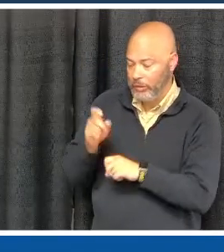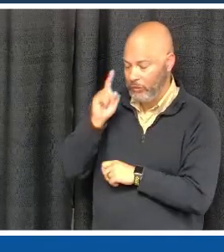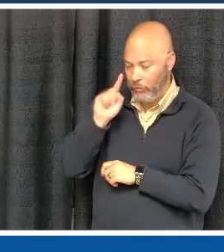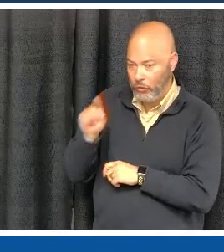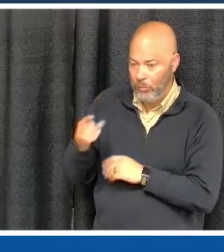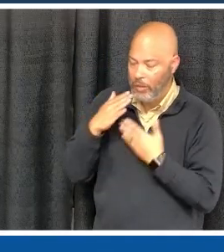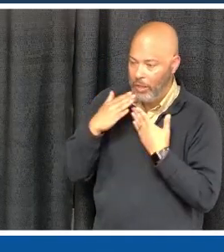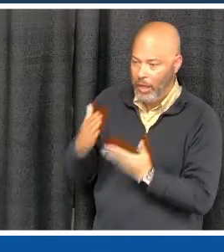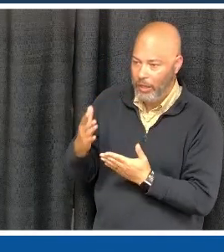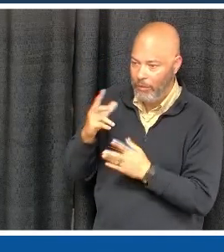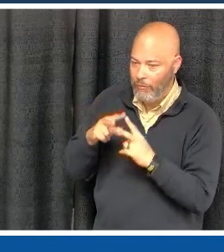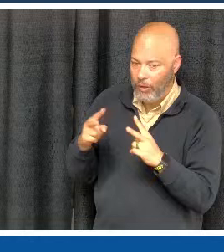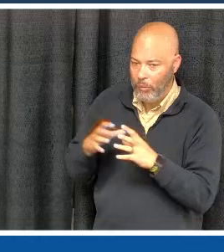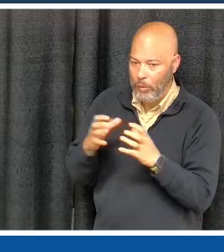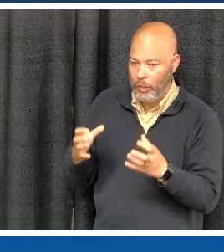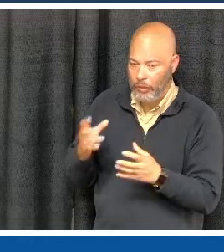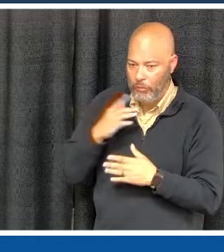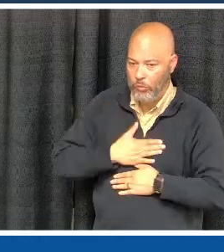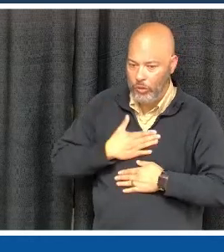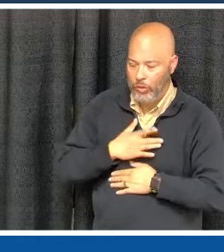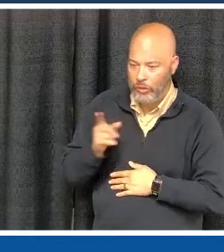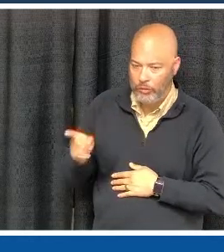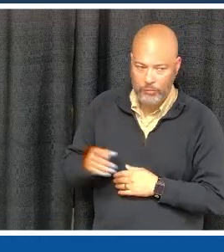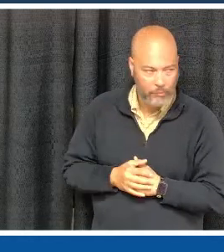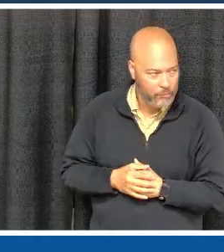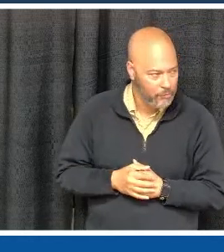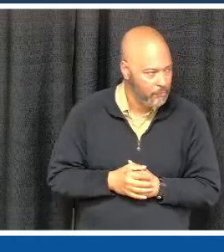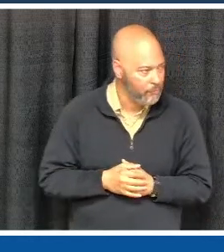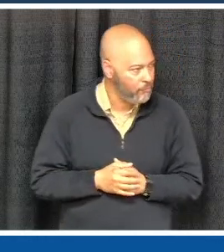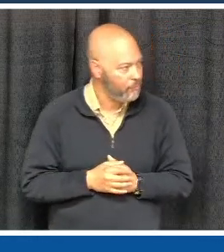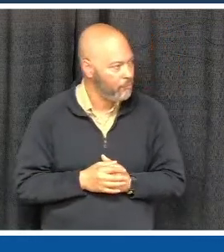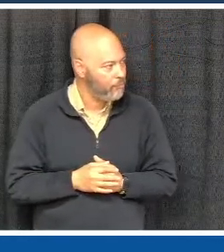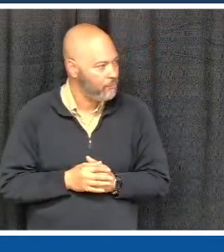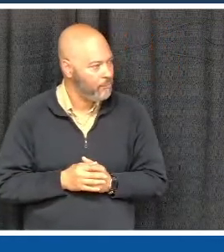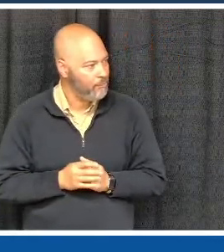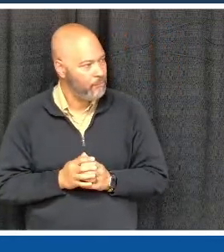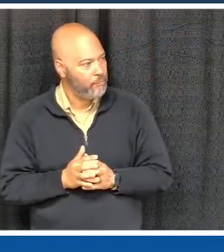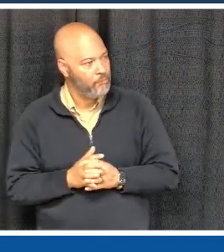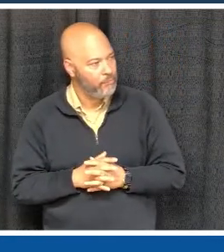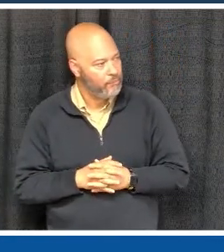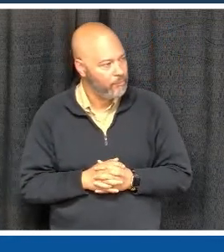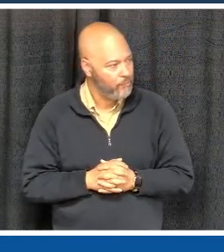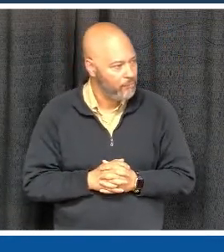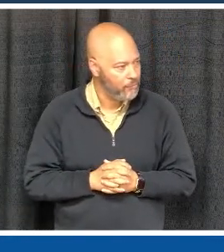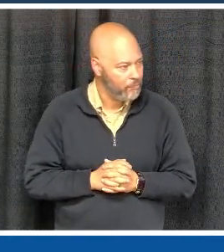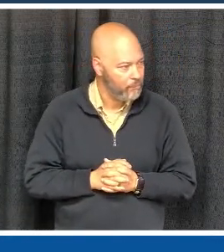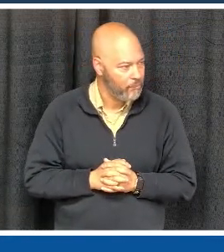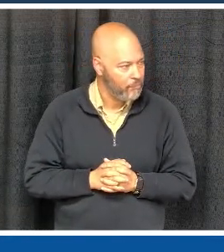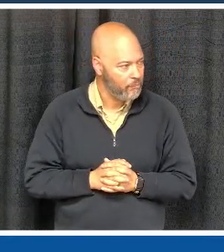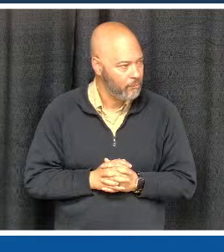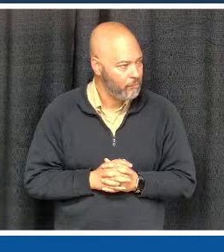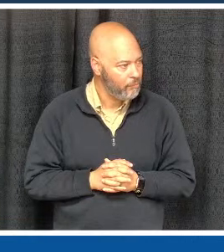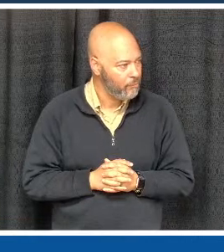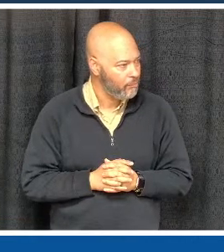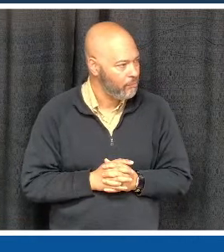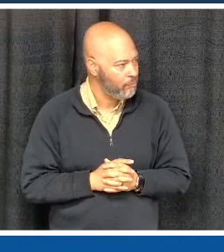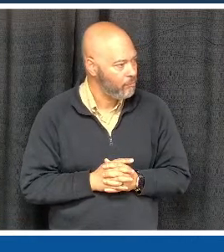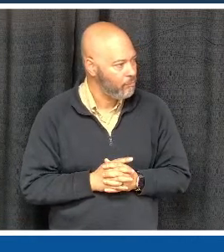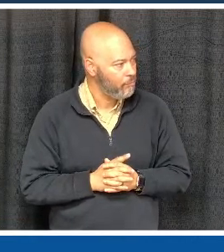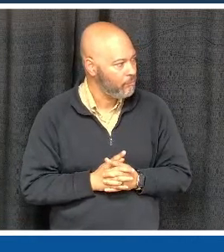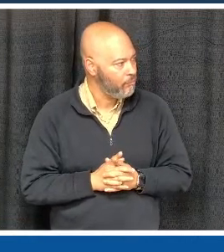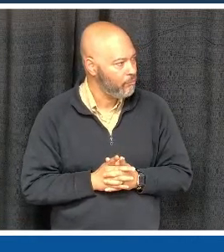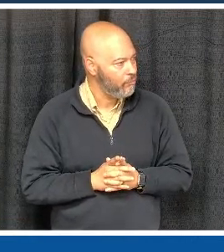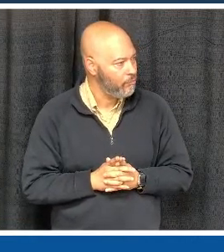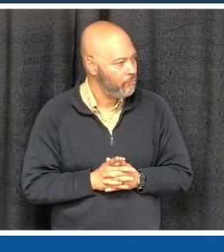you. Thank you very much. I appreciate you, Mr. Smith. Thank you, Mr. Smith. Yes, sir. You have the floor.